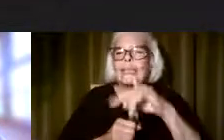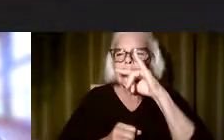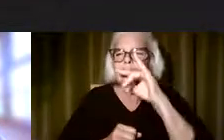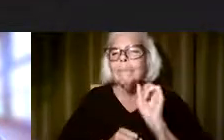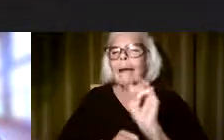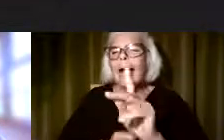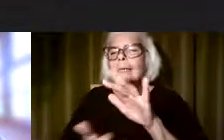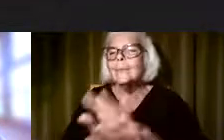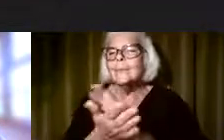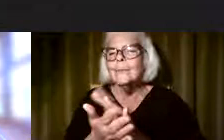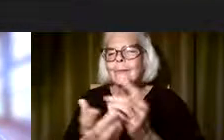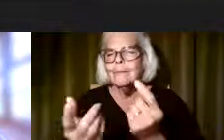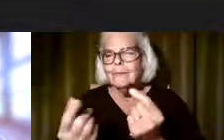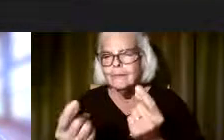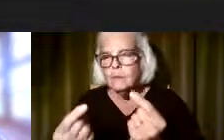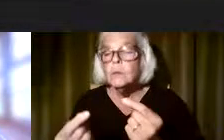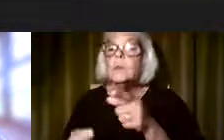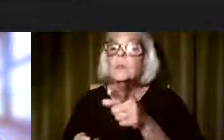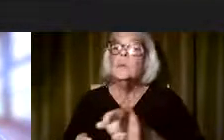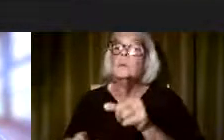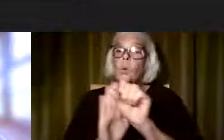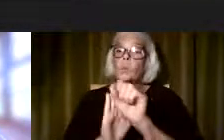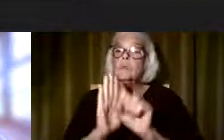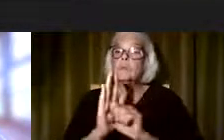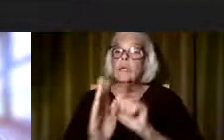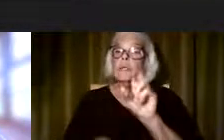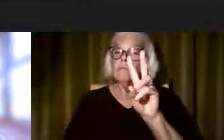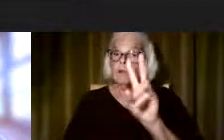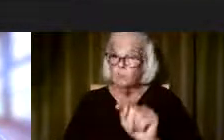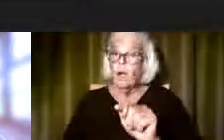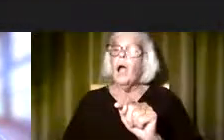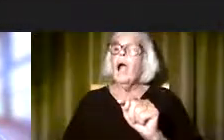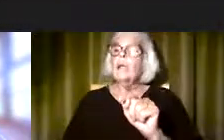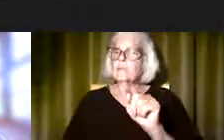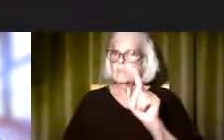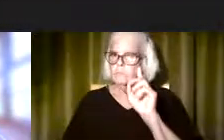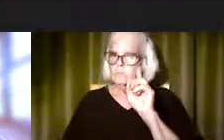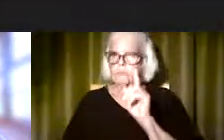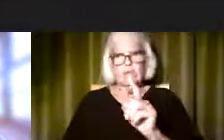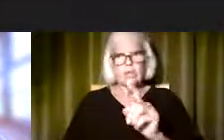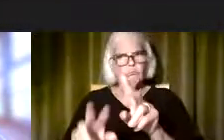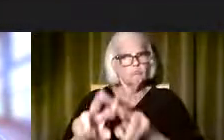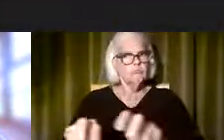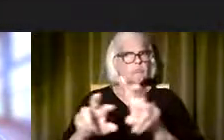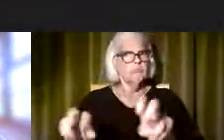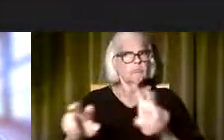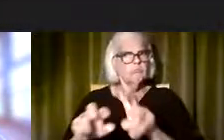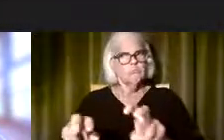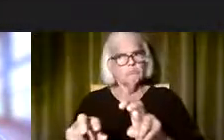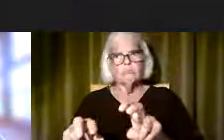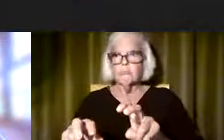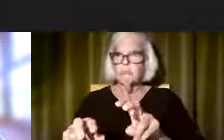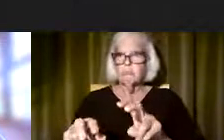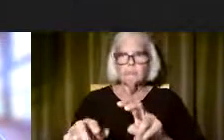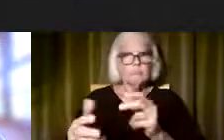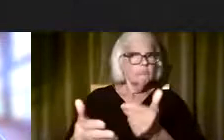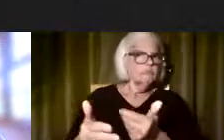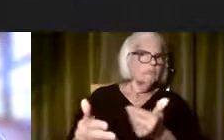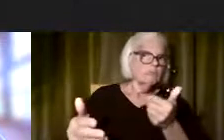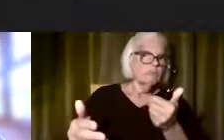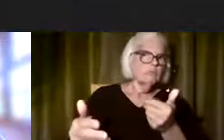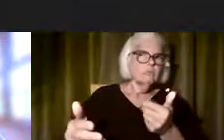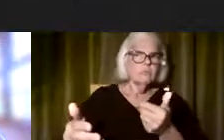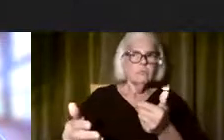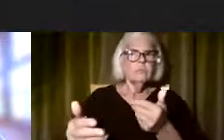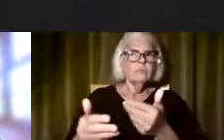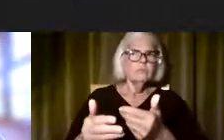approach to what we may see in the fall. And so we've done some pre-positioning of tests at school